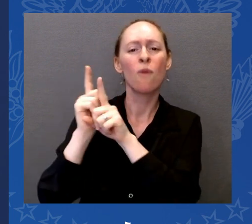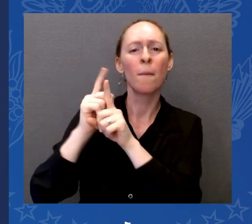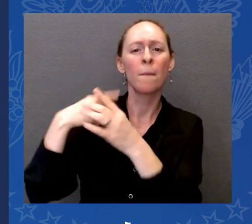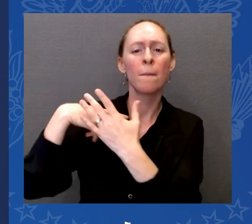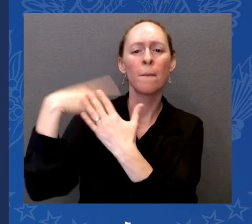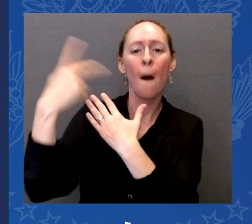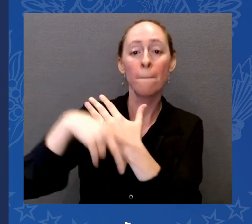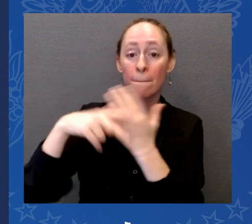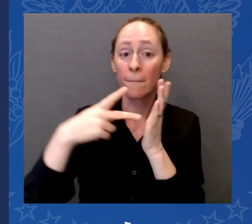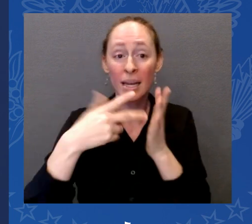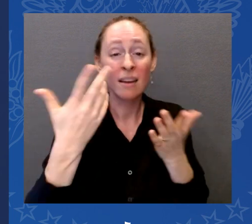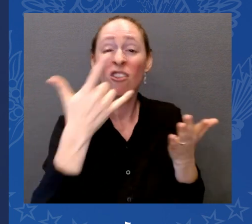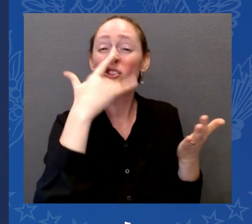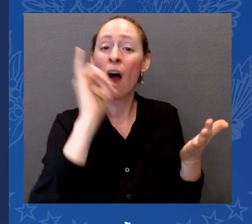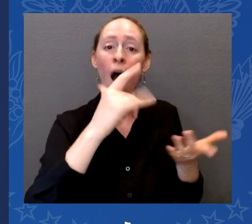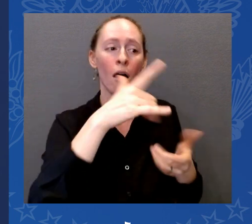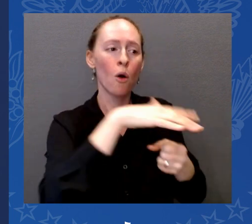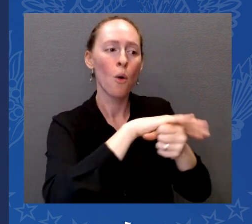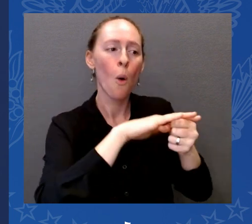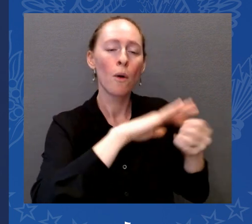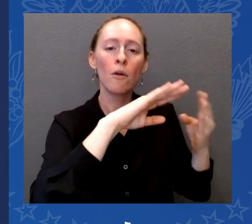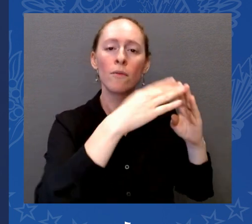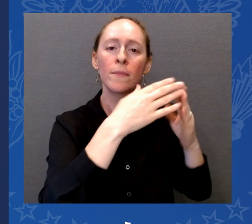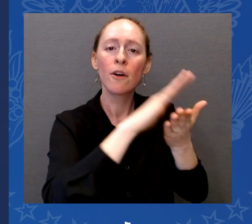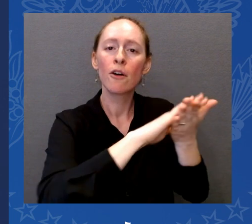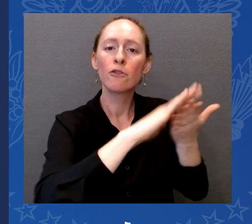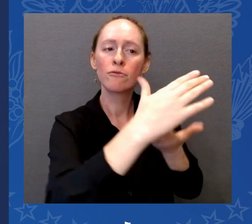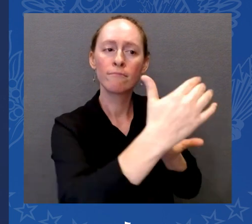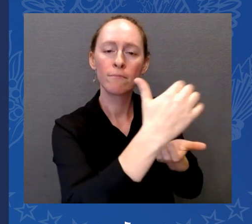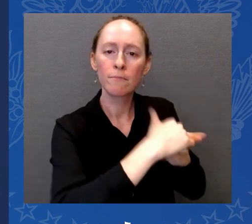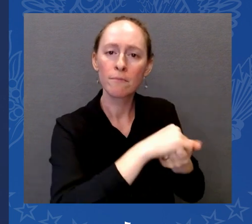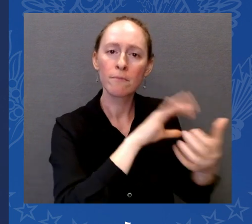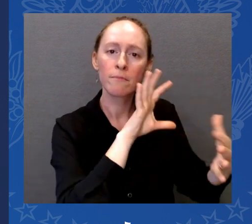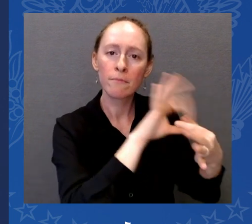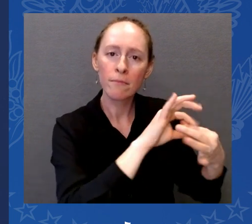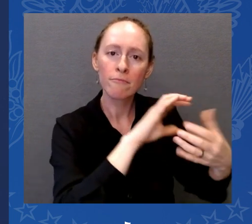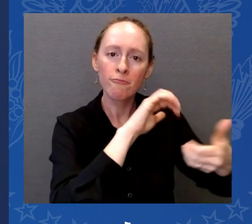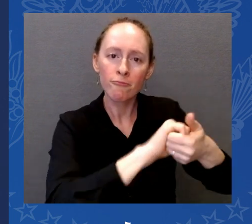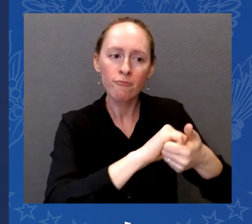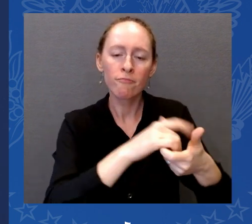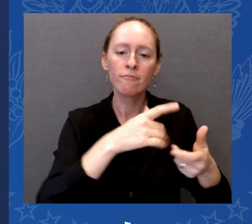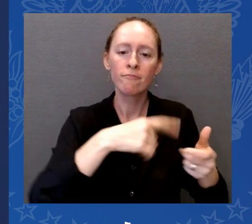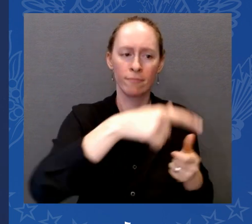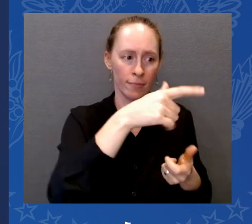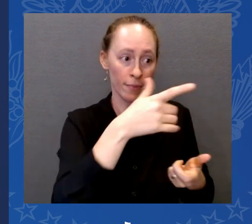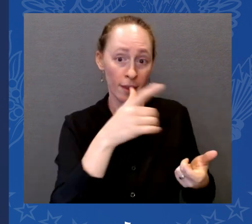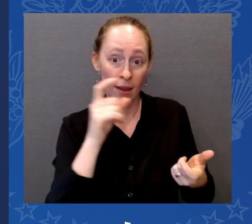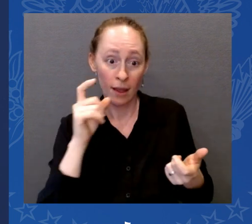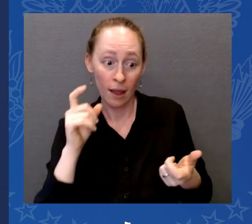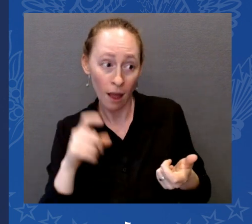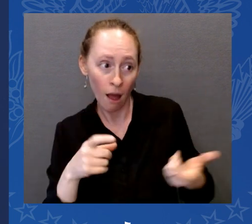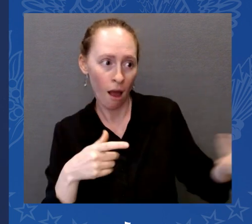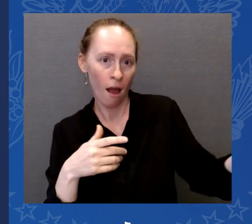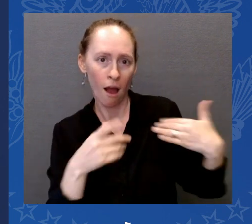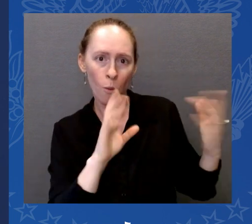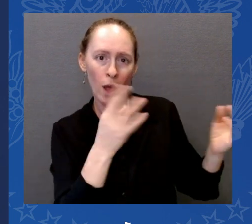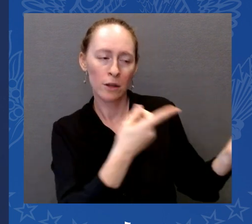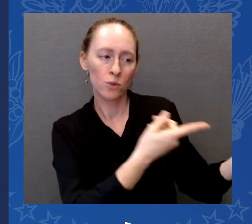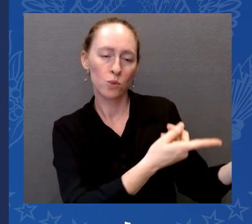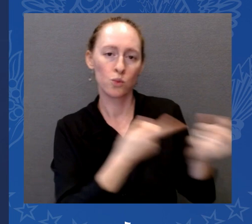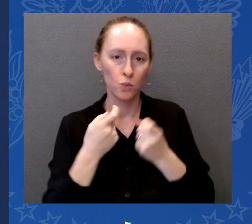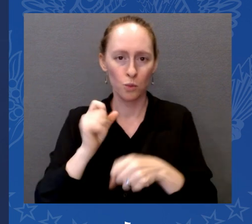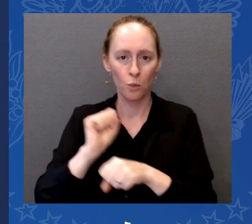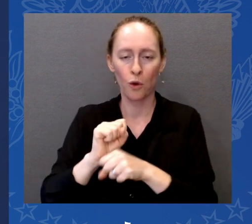really matters. It matters a lot. America invested in these chips. The federal investment helped reduce their